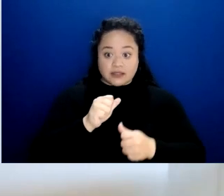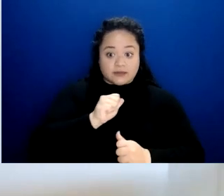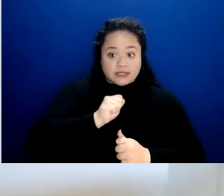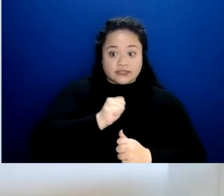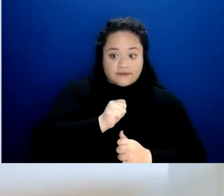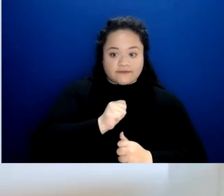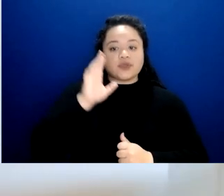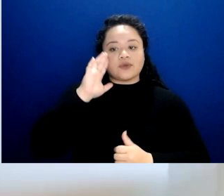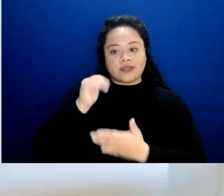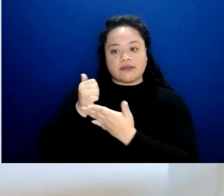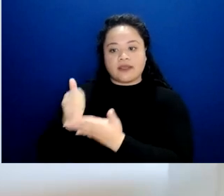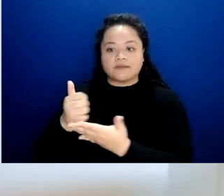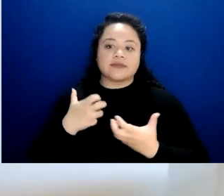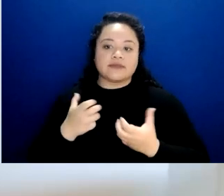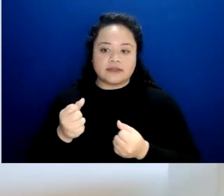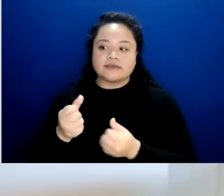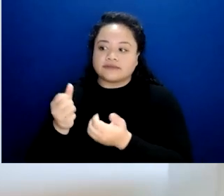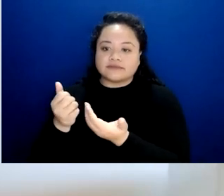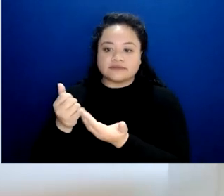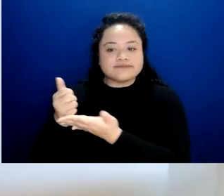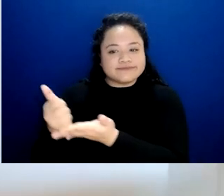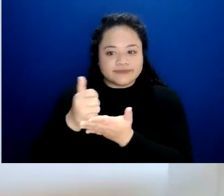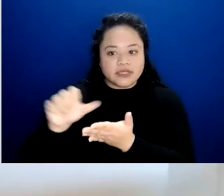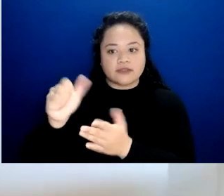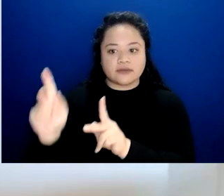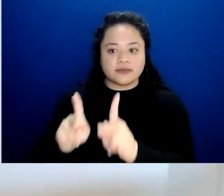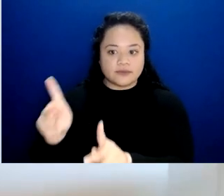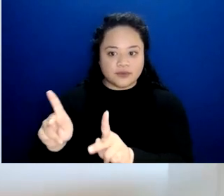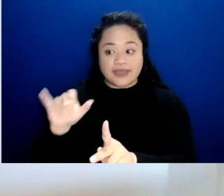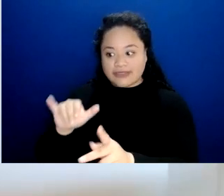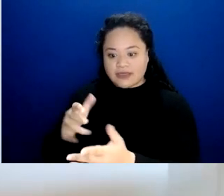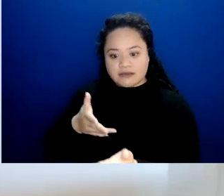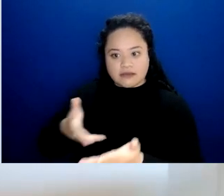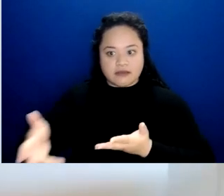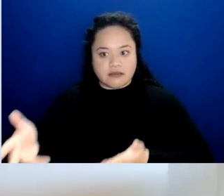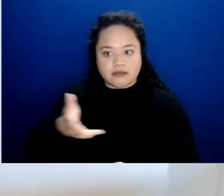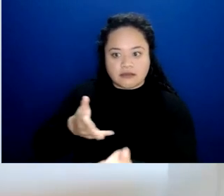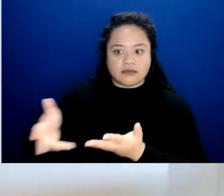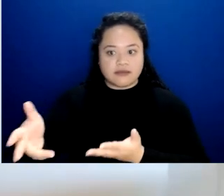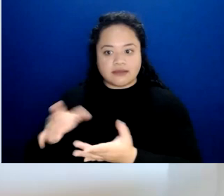heal each other, we heal ourselves. And I think that's creating that